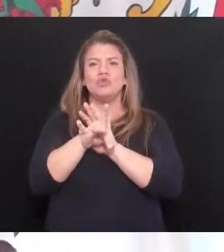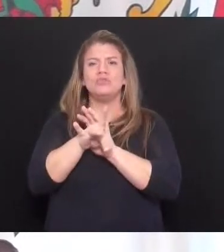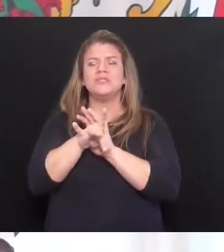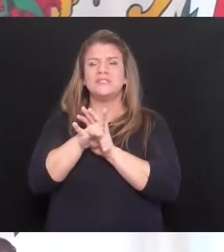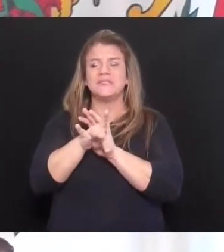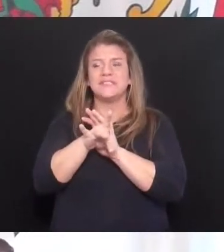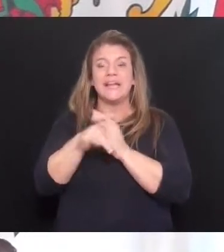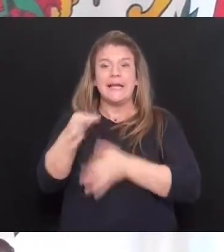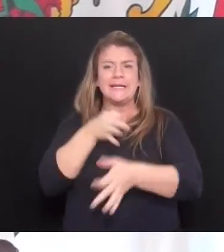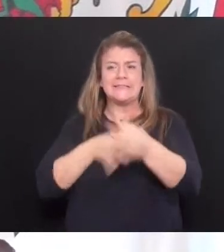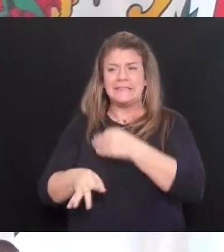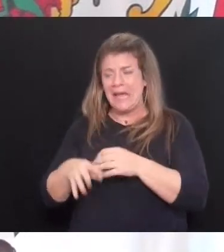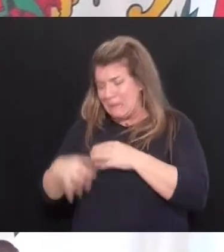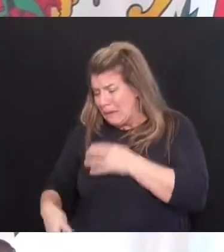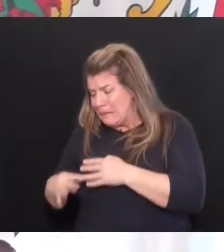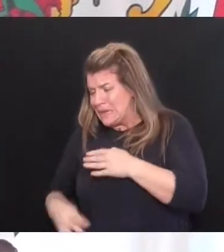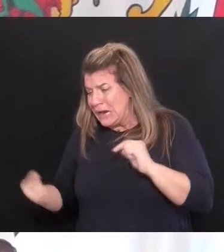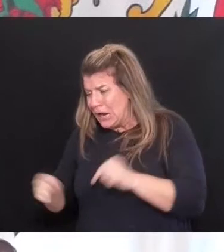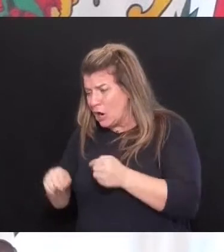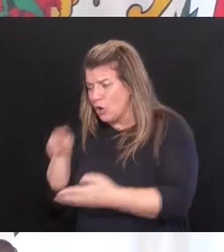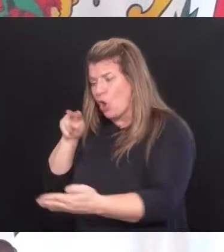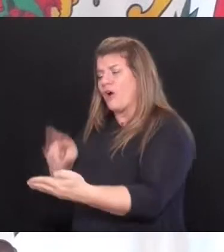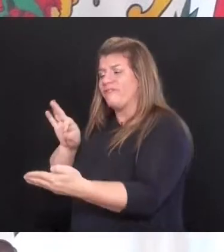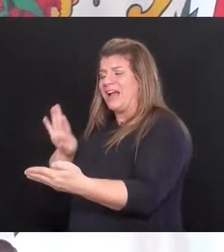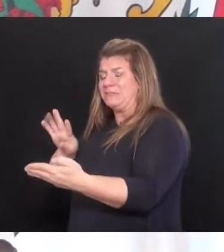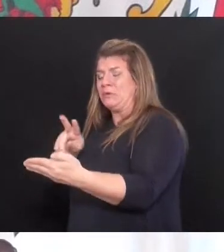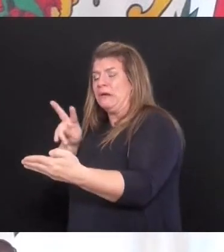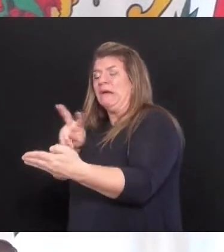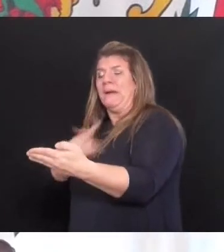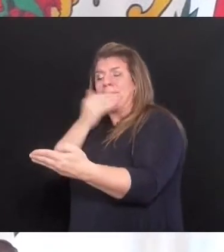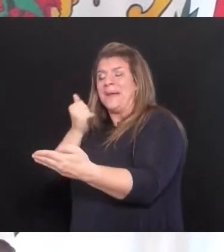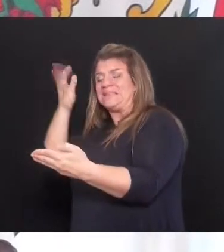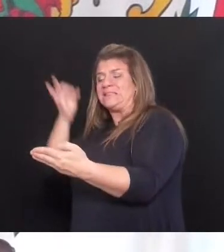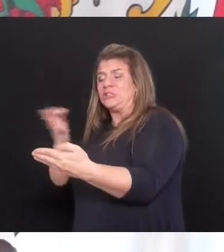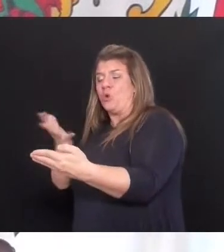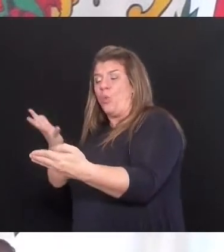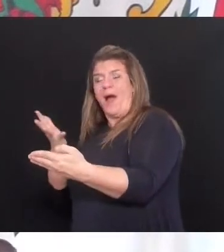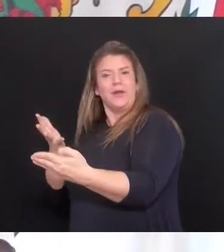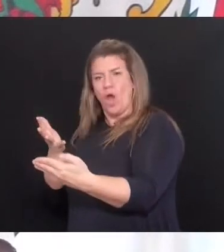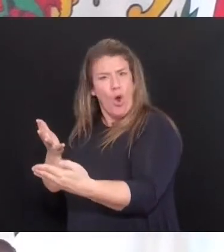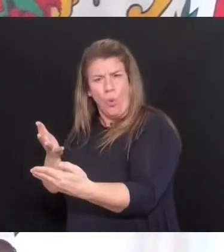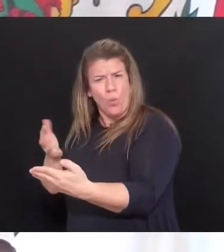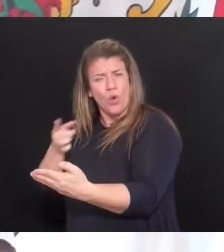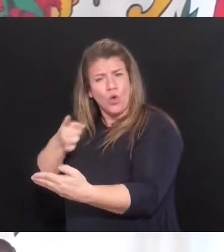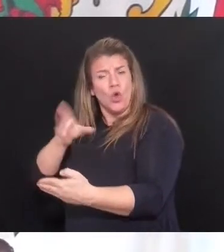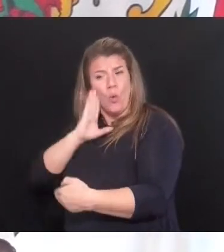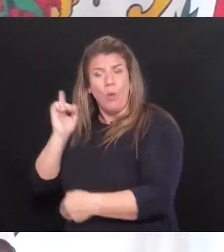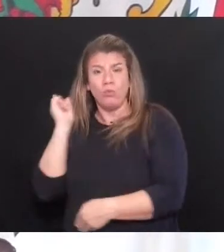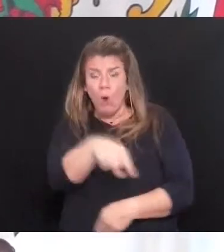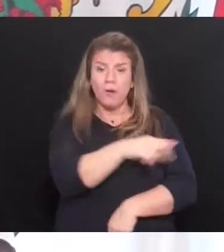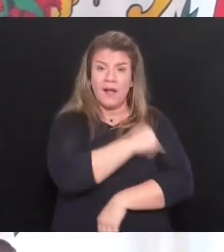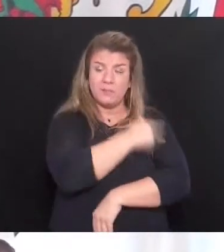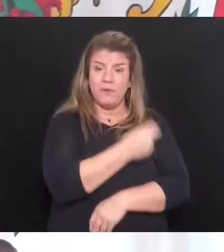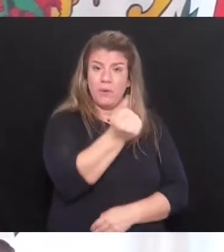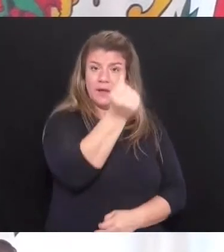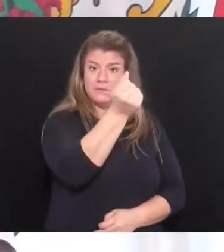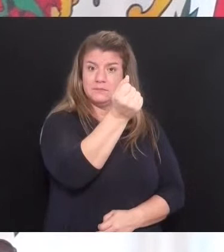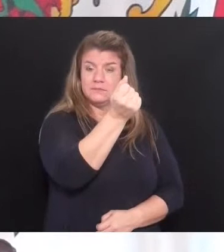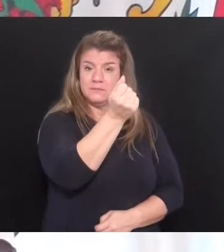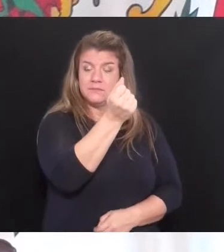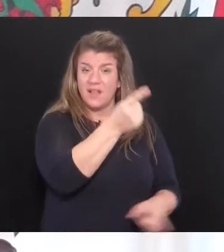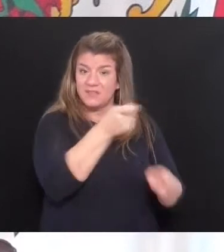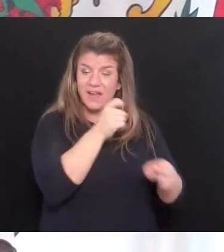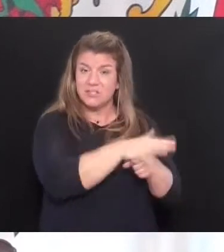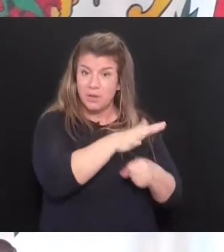phone, Facebook, and what's going on and all that. I think you're going to choose trying to get to a doctor as quickly